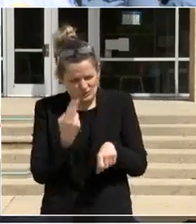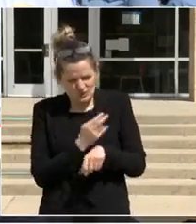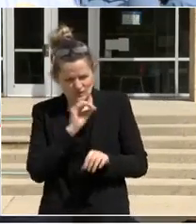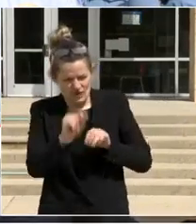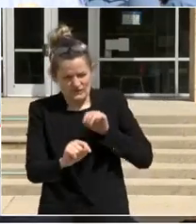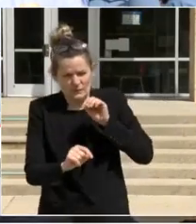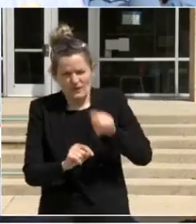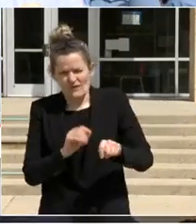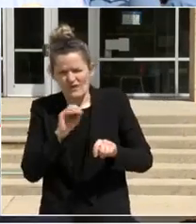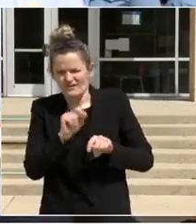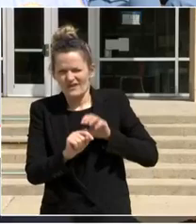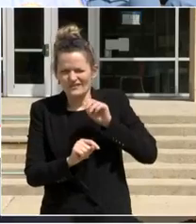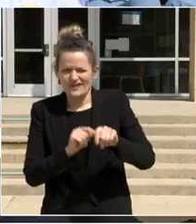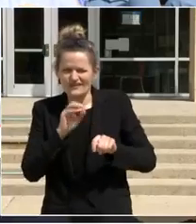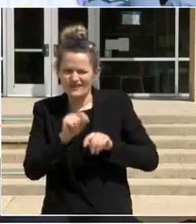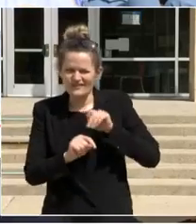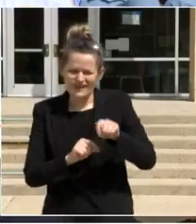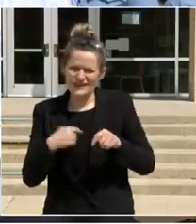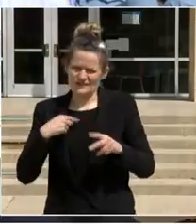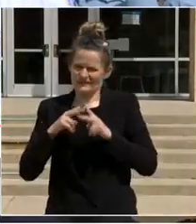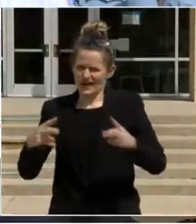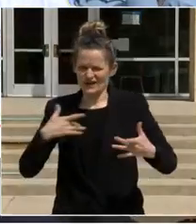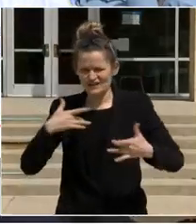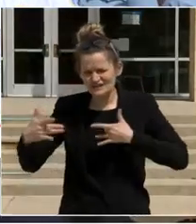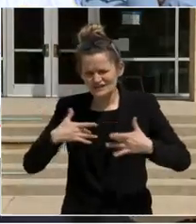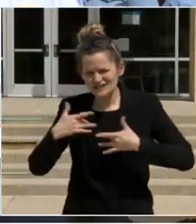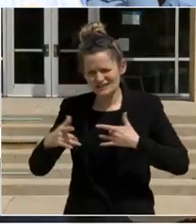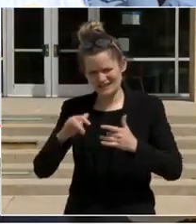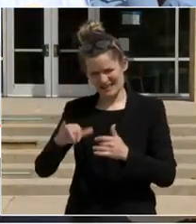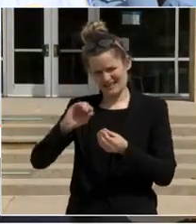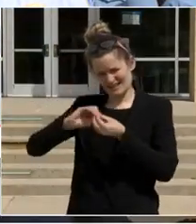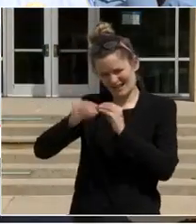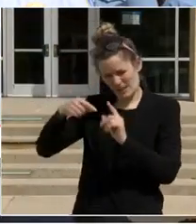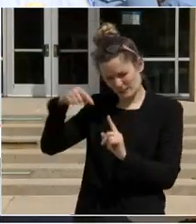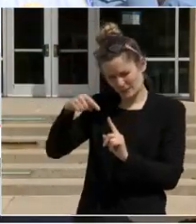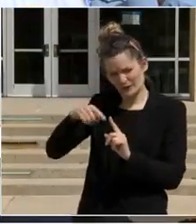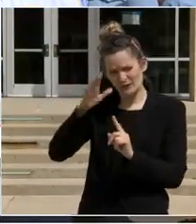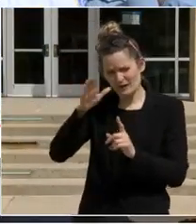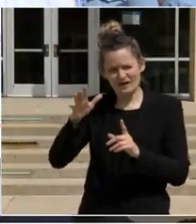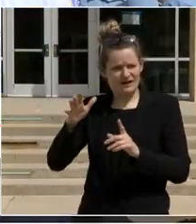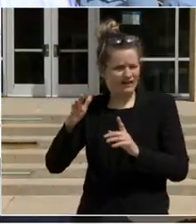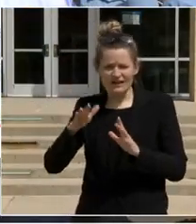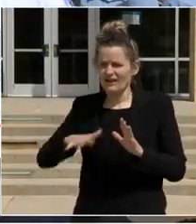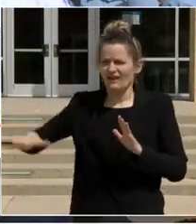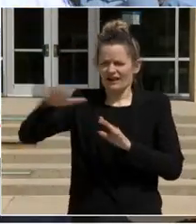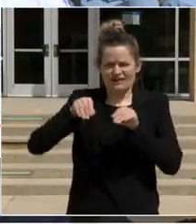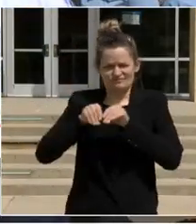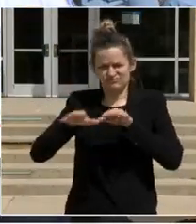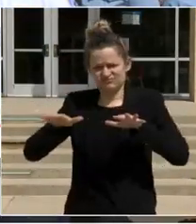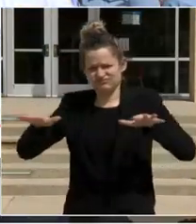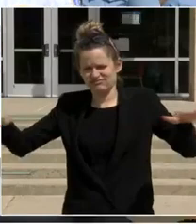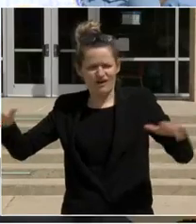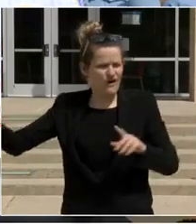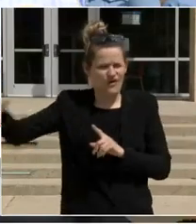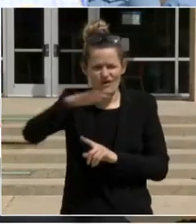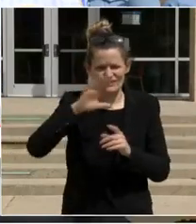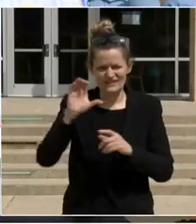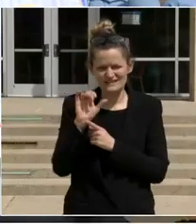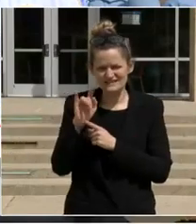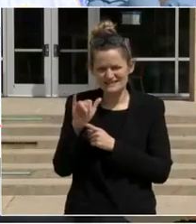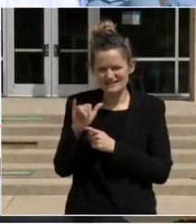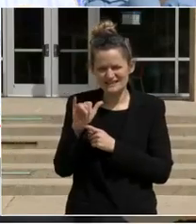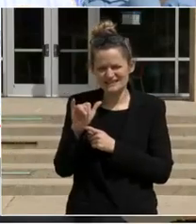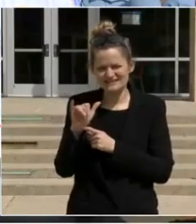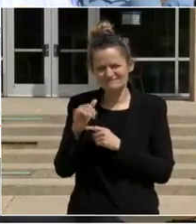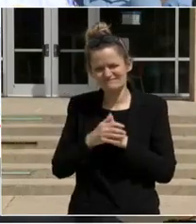that we had the number of officers that we need in neighborhoods across the city that I did something that is unusual. I told